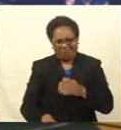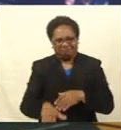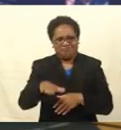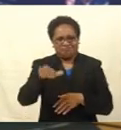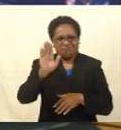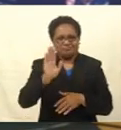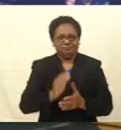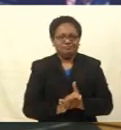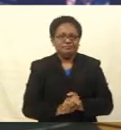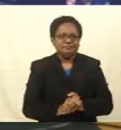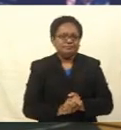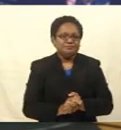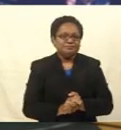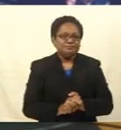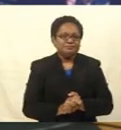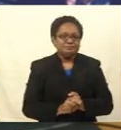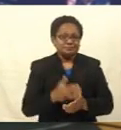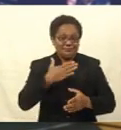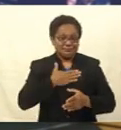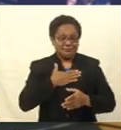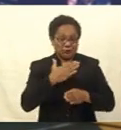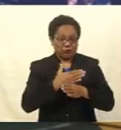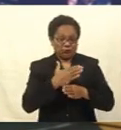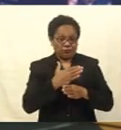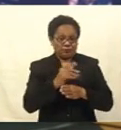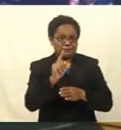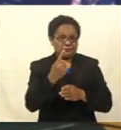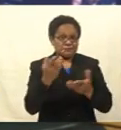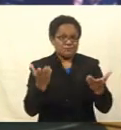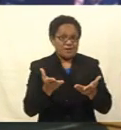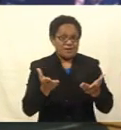My first job was at any